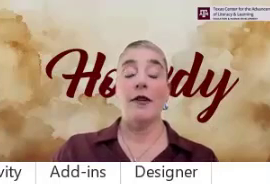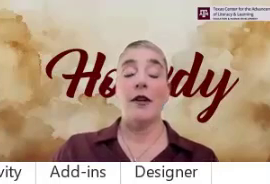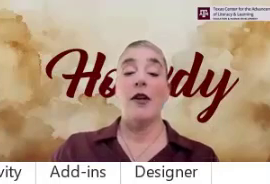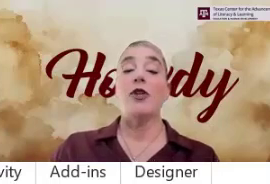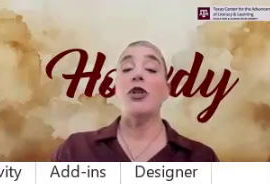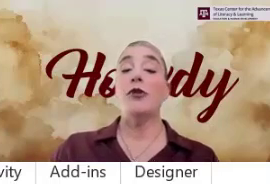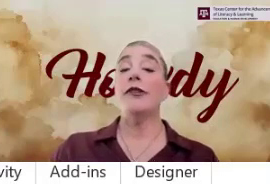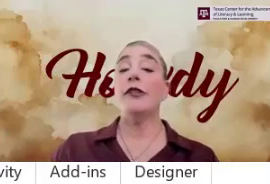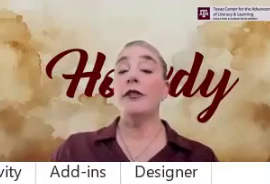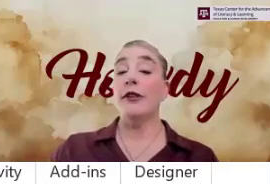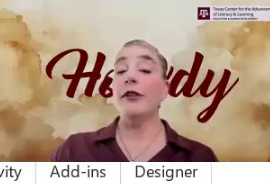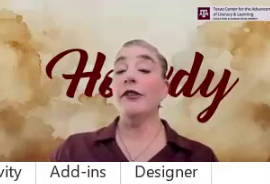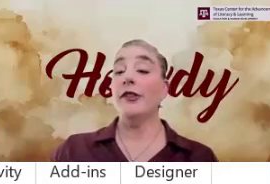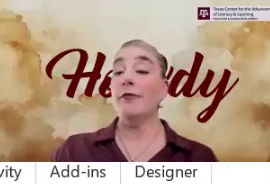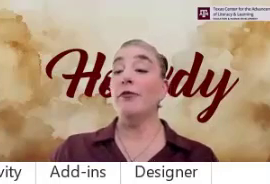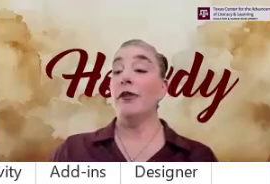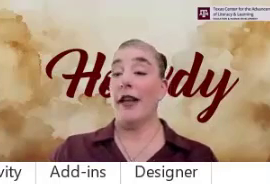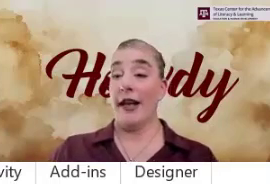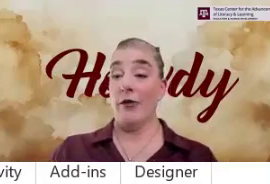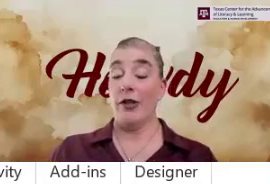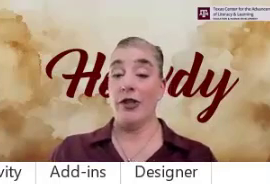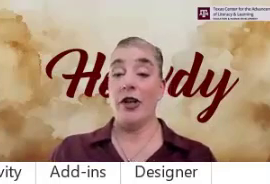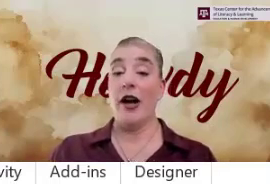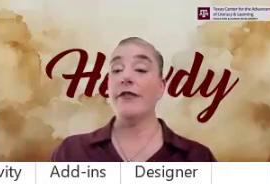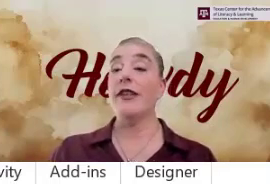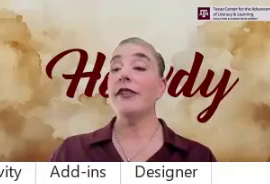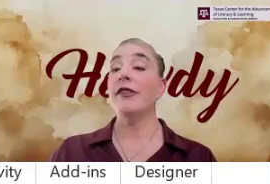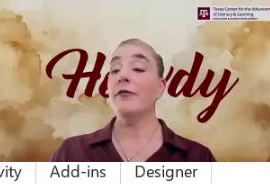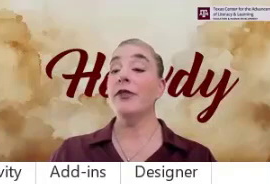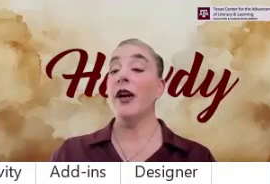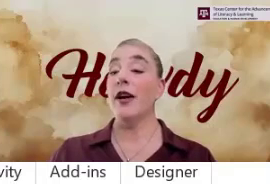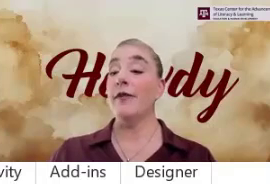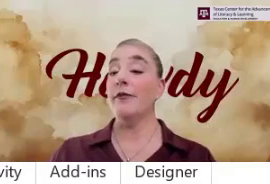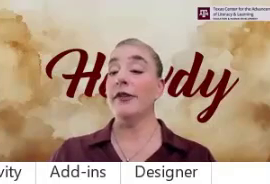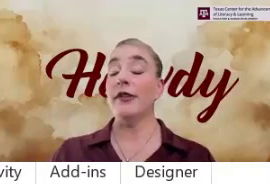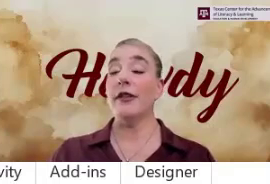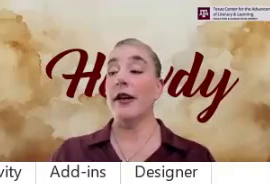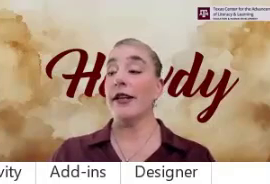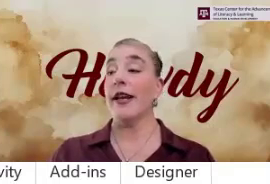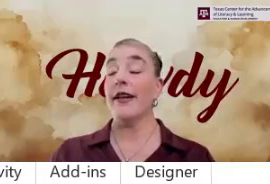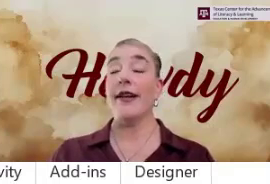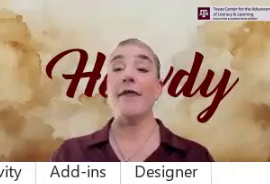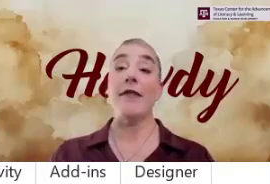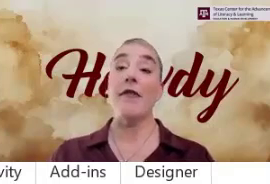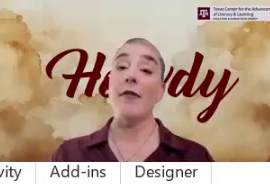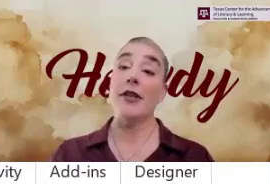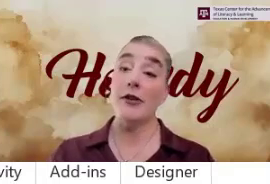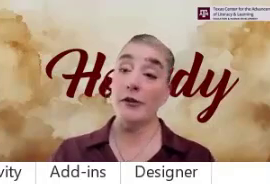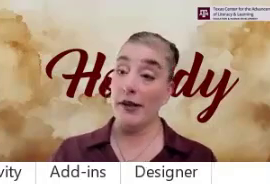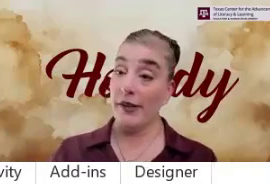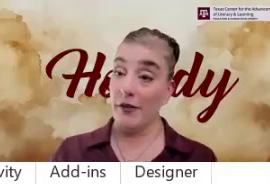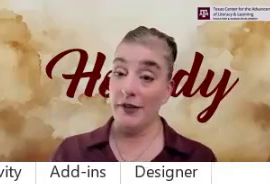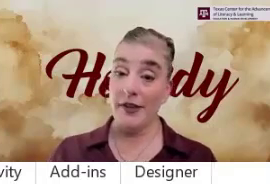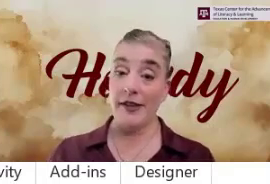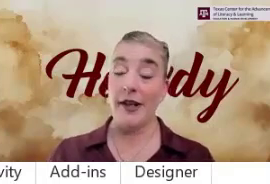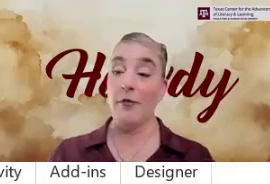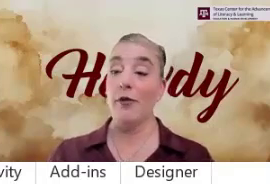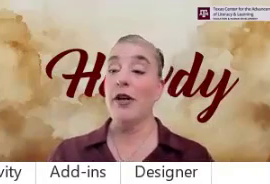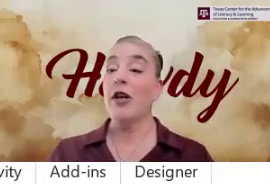close. Use clear and simple language. I think sometimes, again, I'm going to use